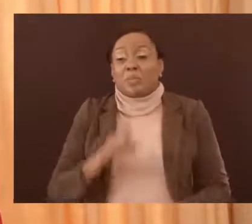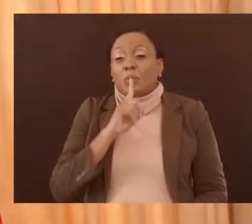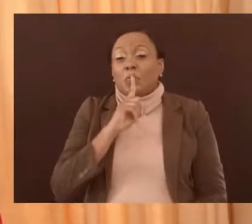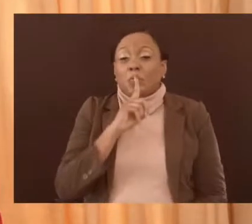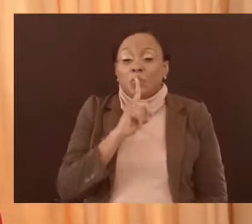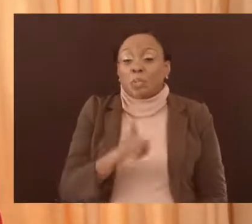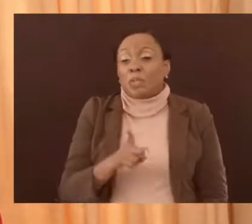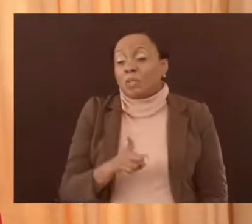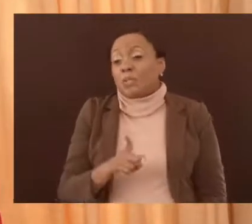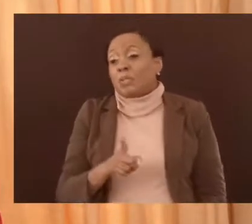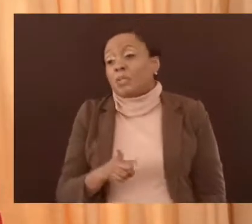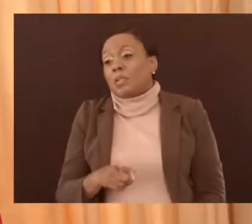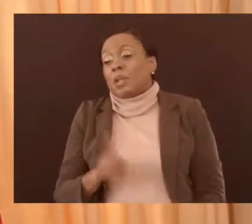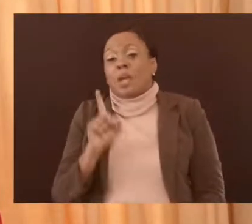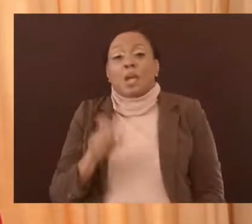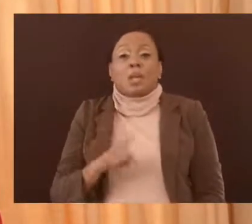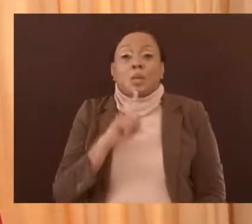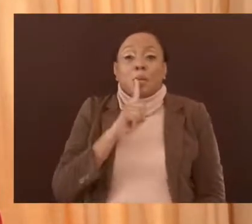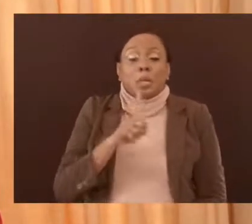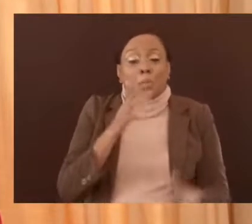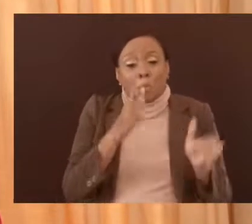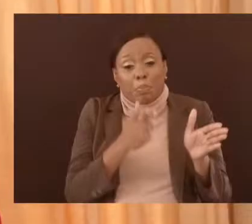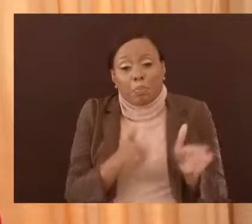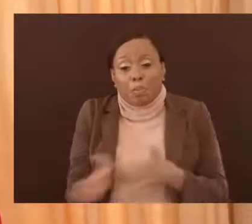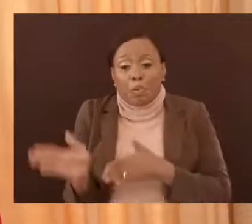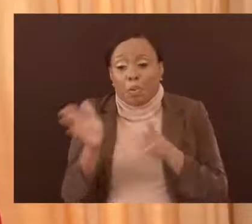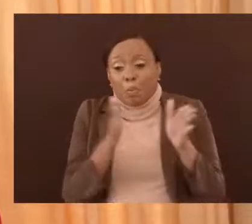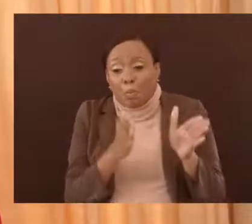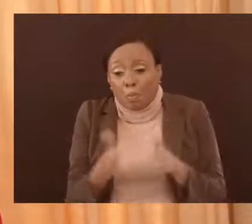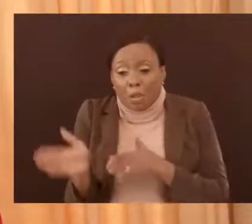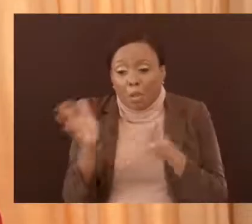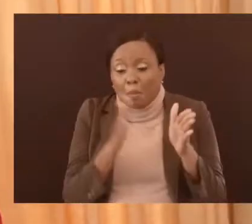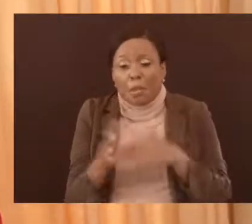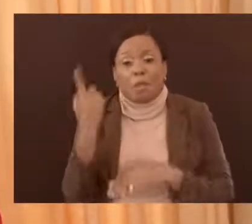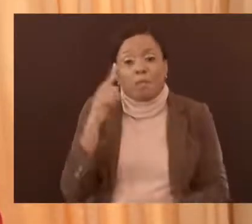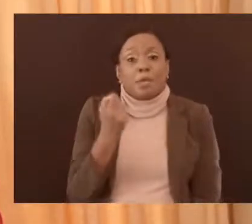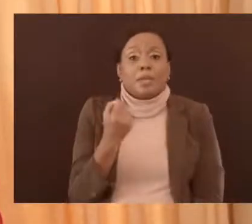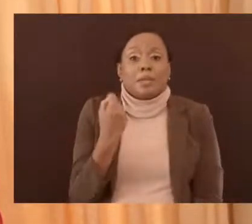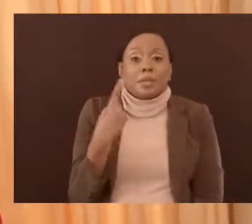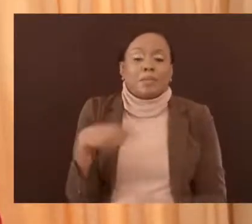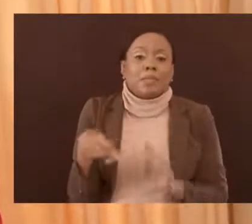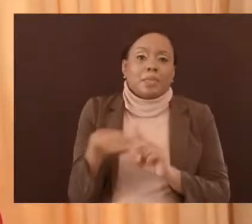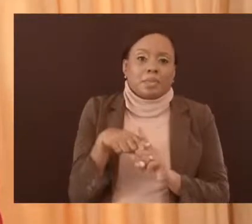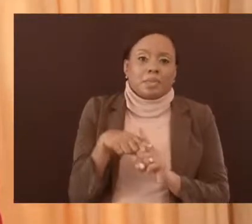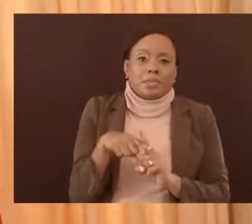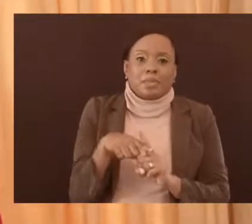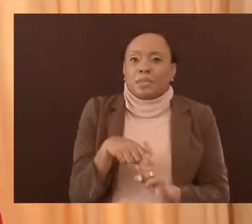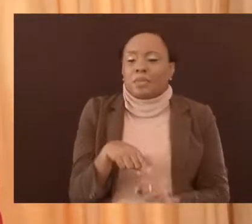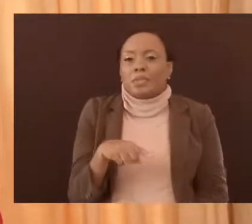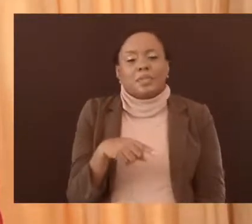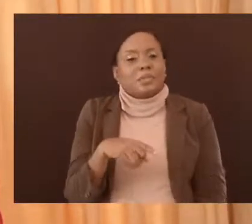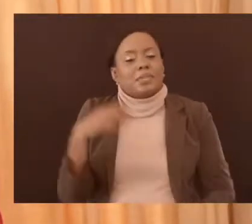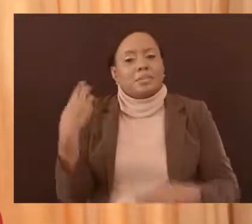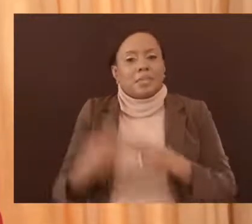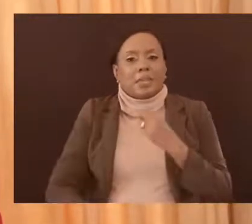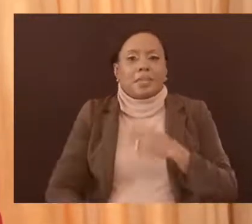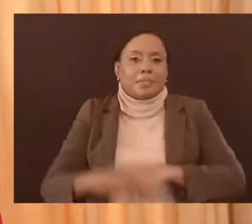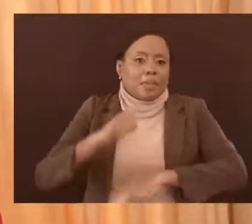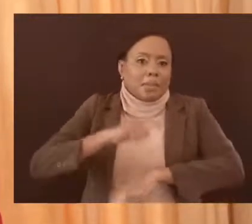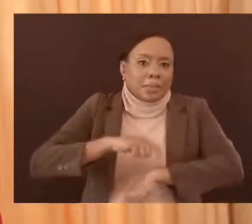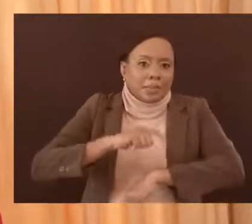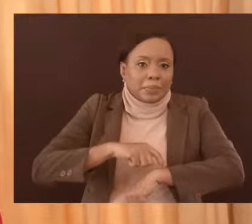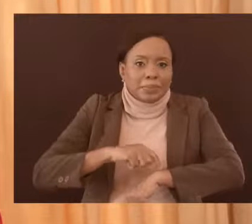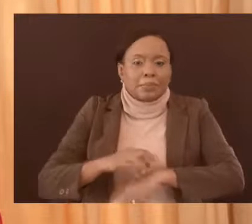greatest impact in terms of preparation for the 11+ examination. These are unprecedented times. And I want